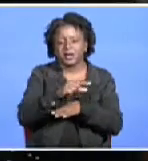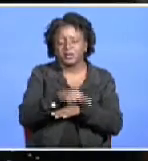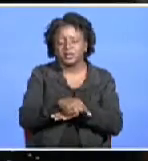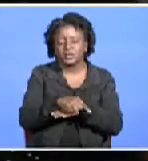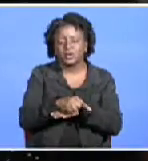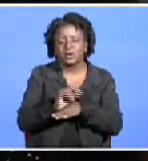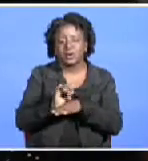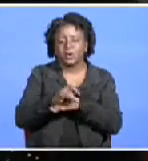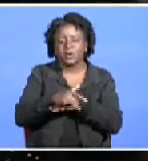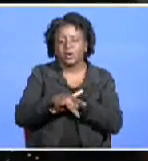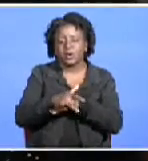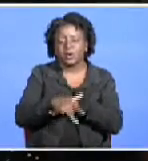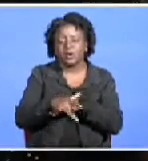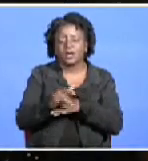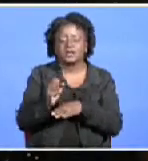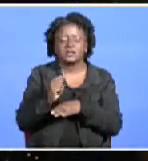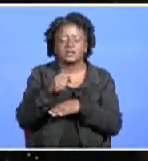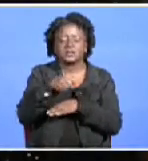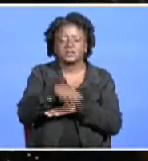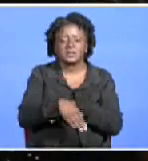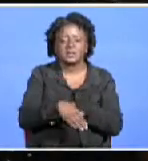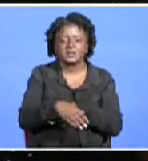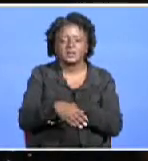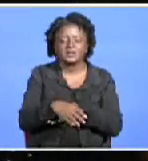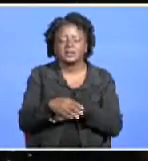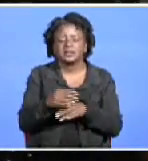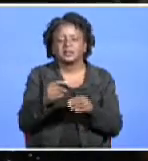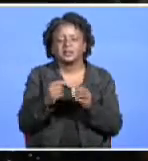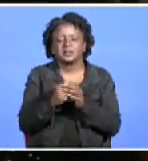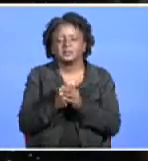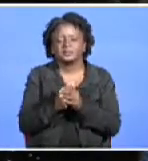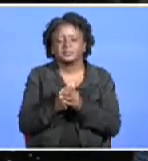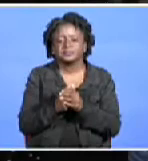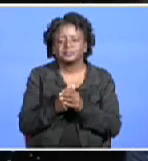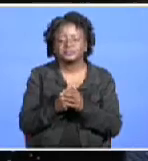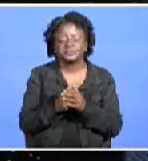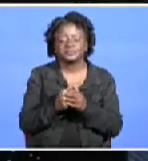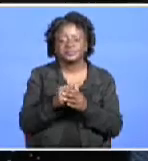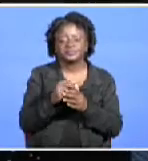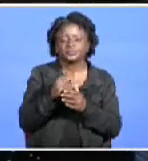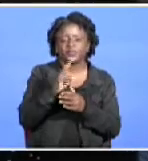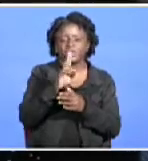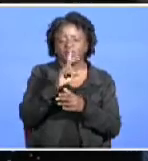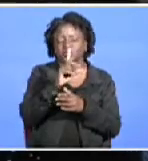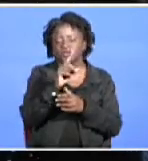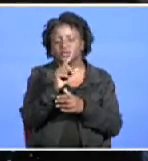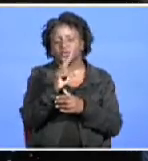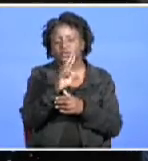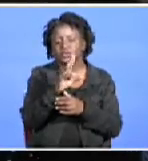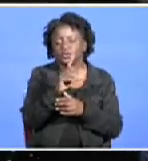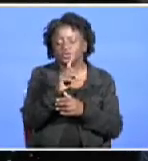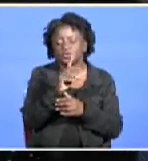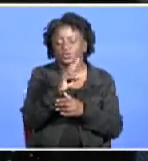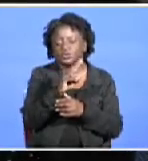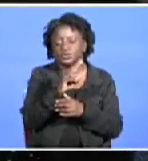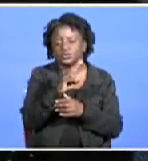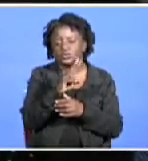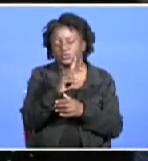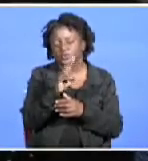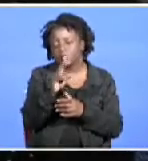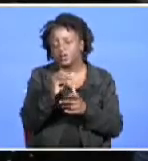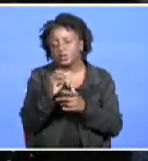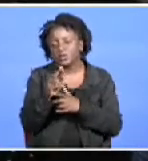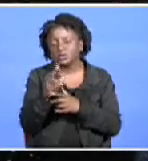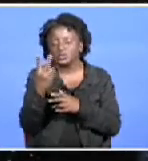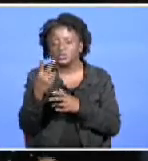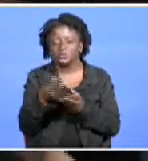22 monitoring wells have been installed, some around the perimeter, actually most around the perimeter, and of course one or two in the actual